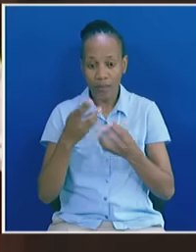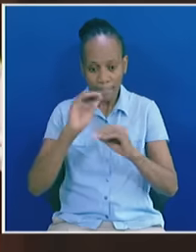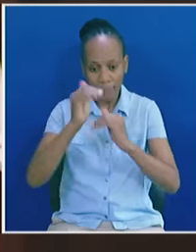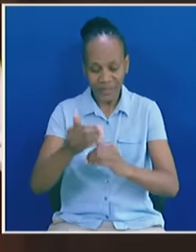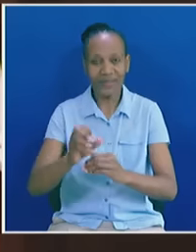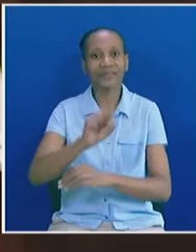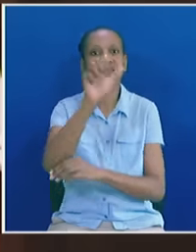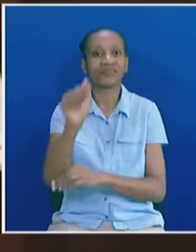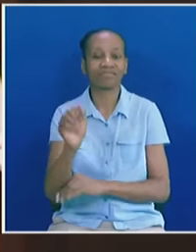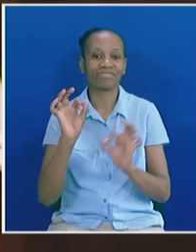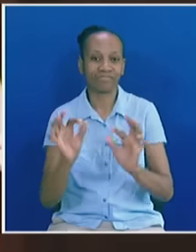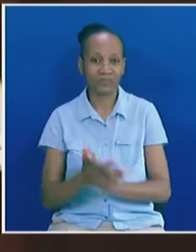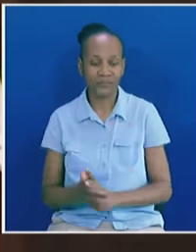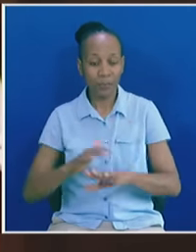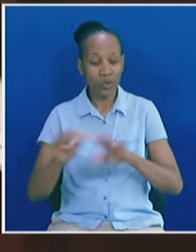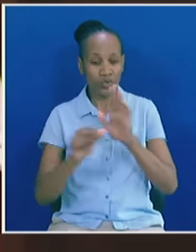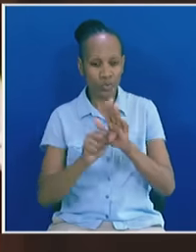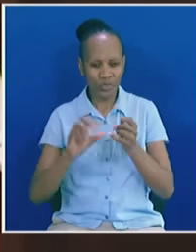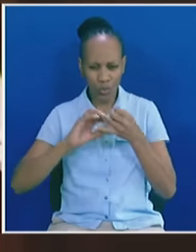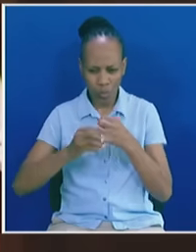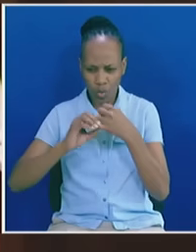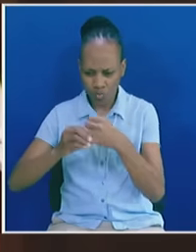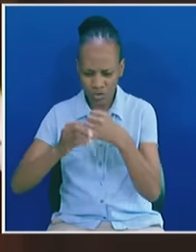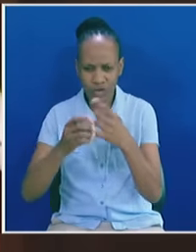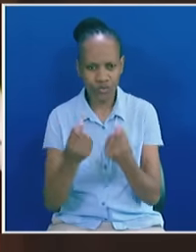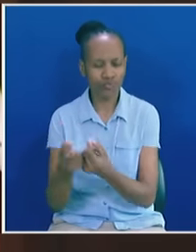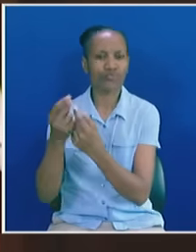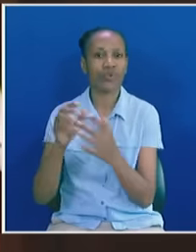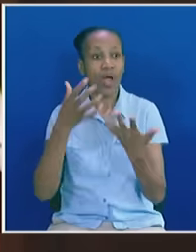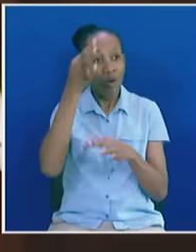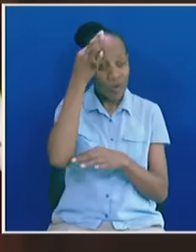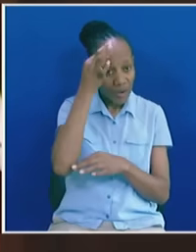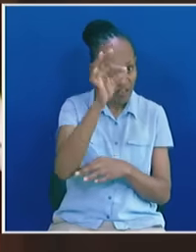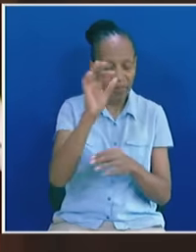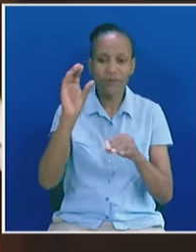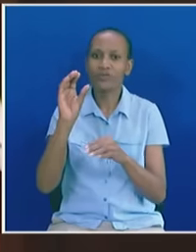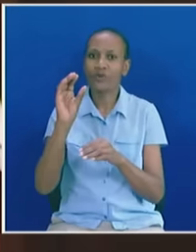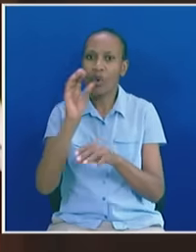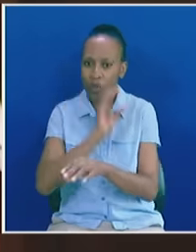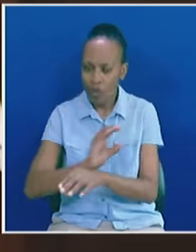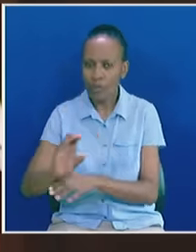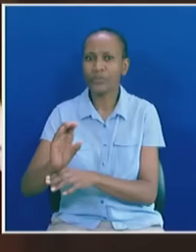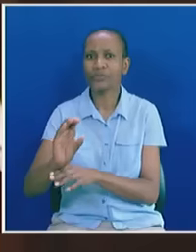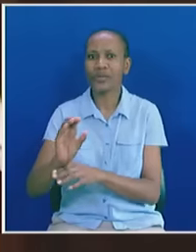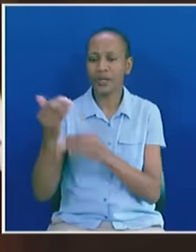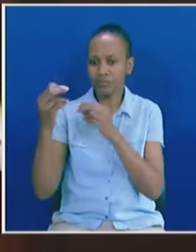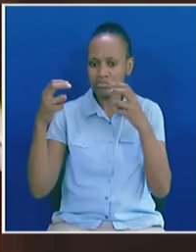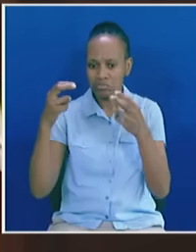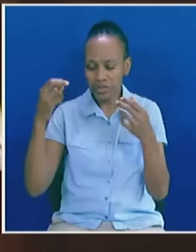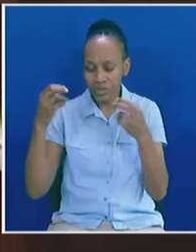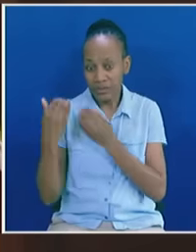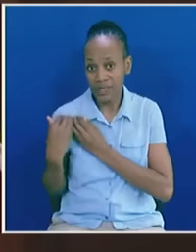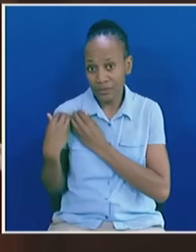country. Significant strides have been made through the Government Computer Security Incident Response Team